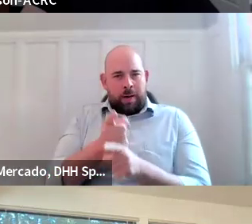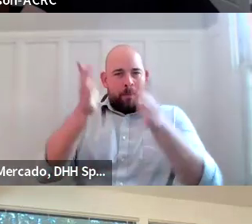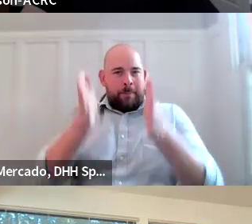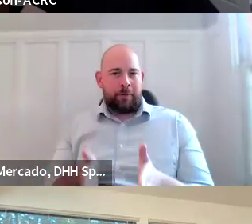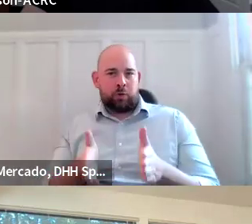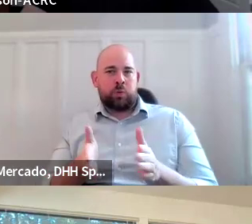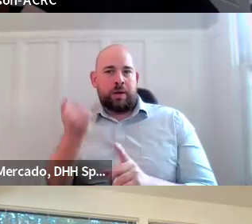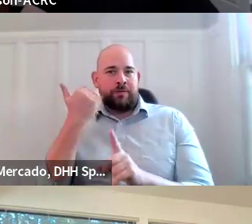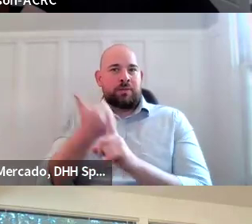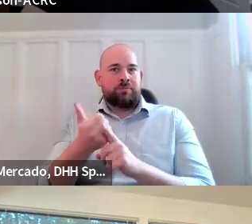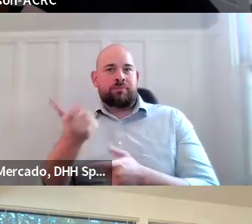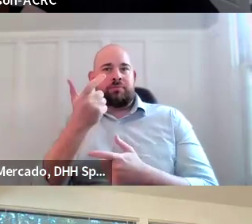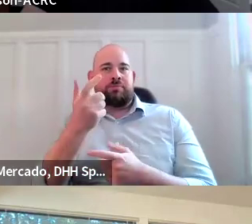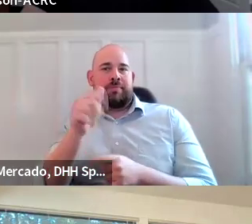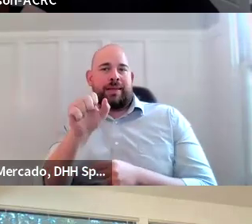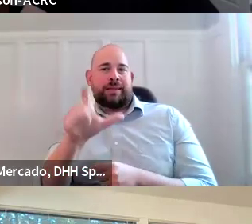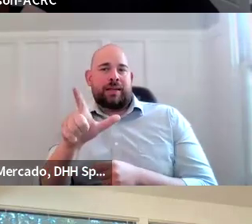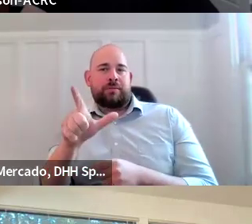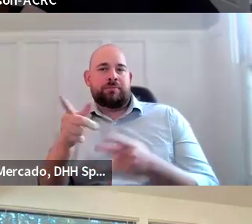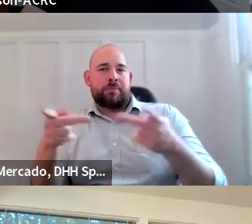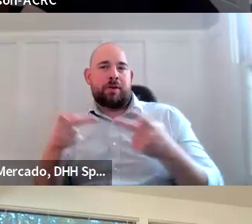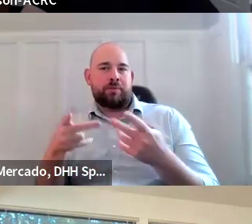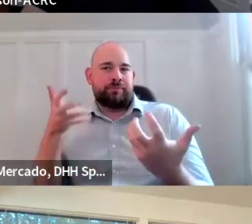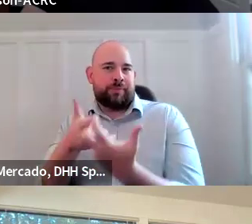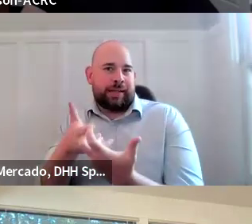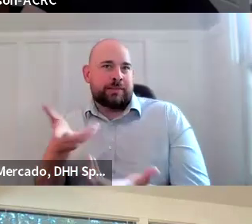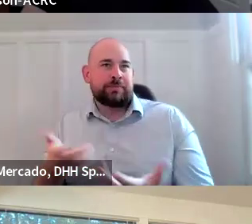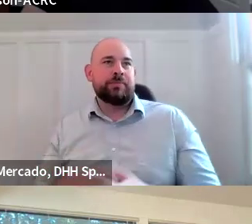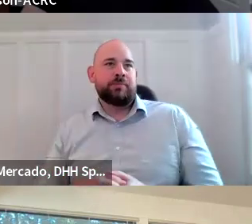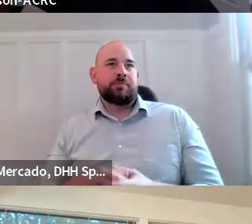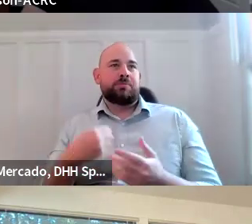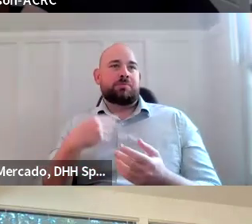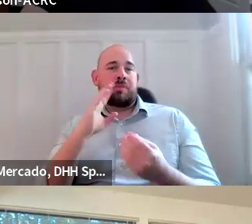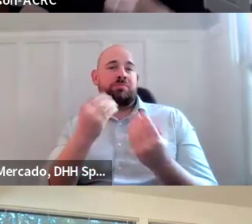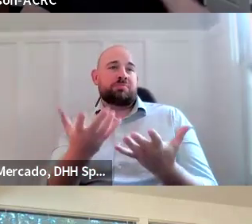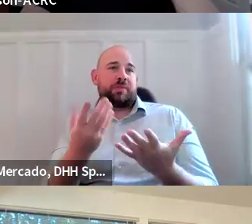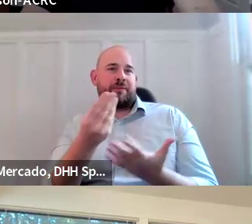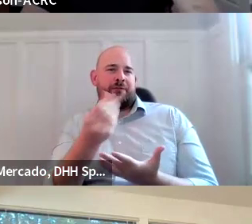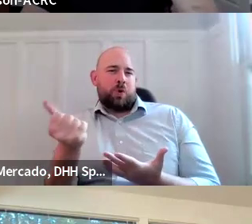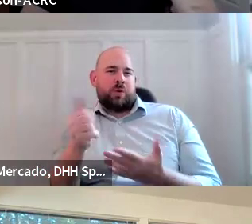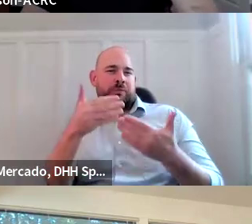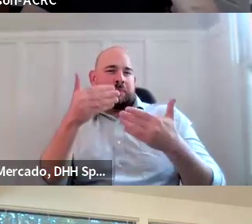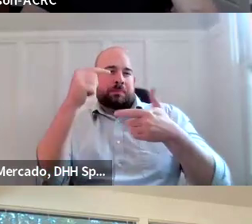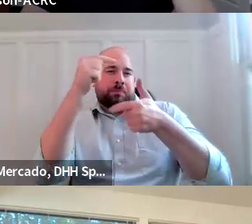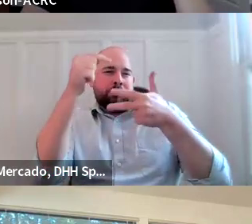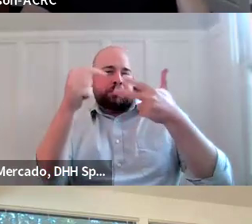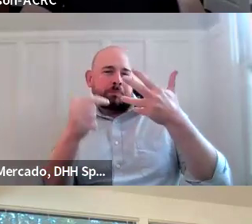So, how can you figure out getting the correct person if they are interested in an American Sign Language